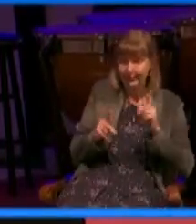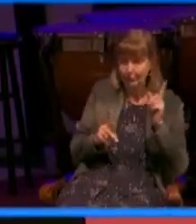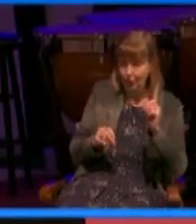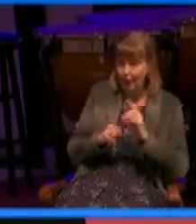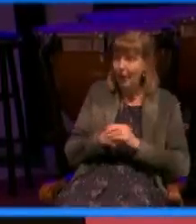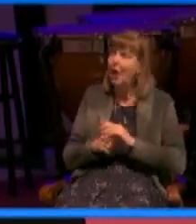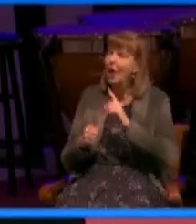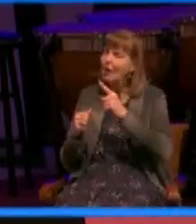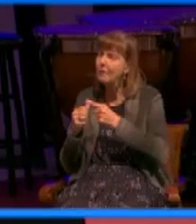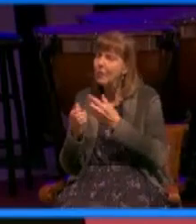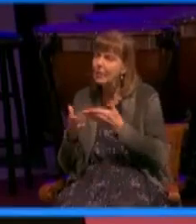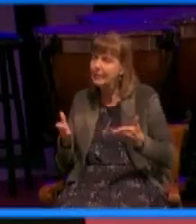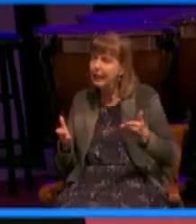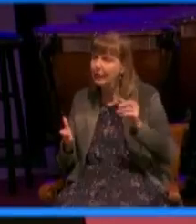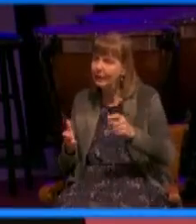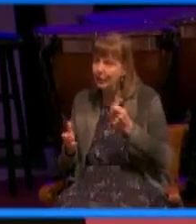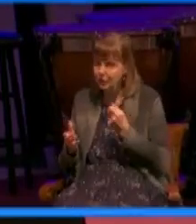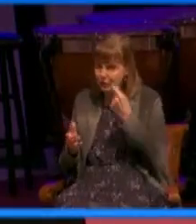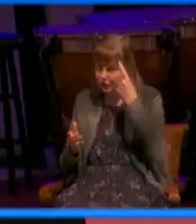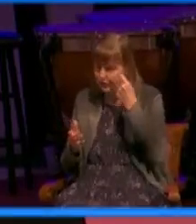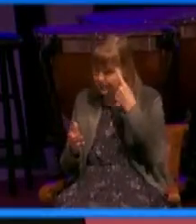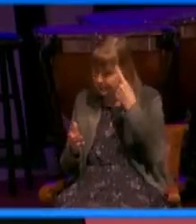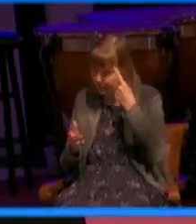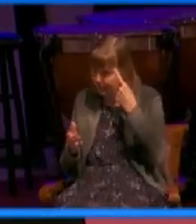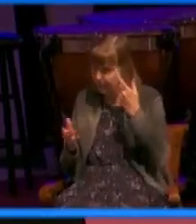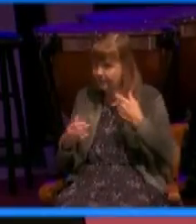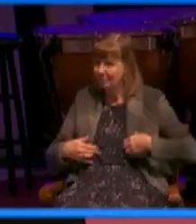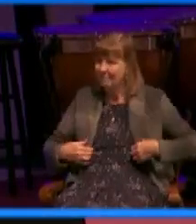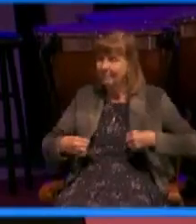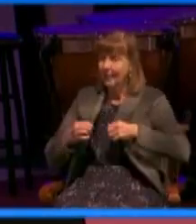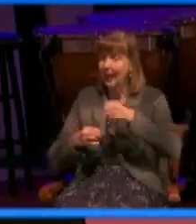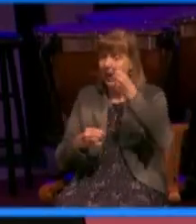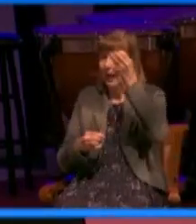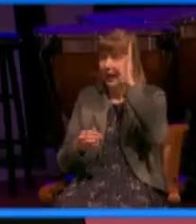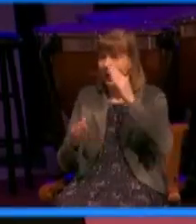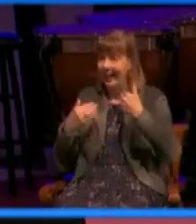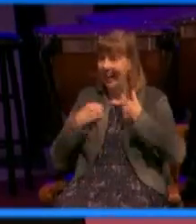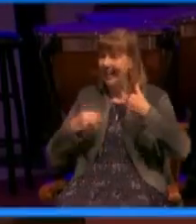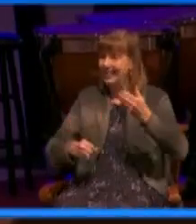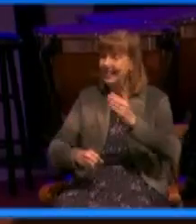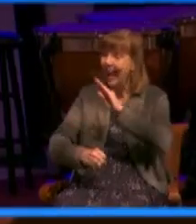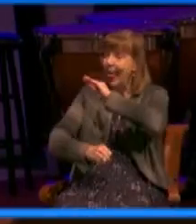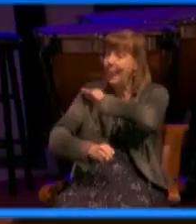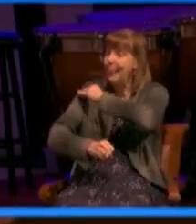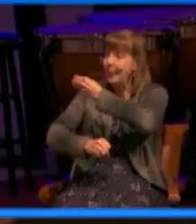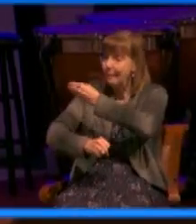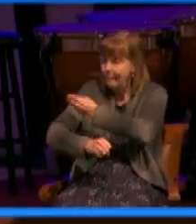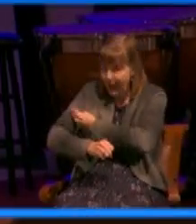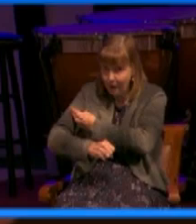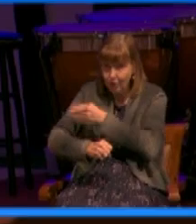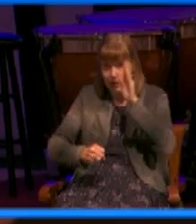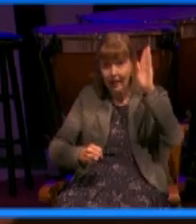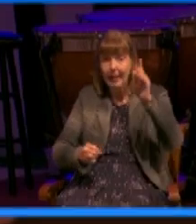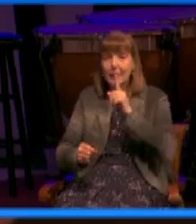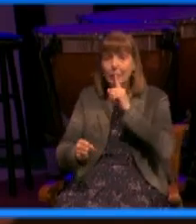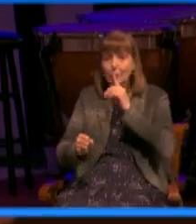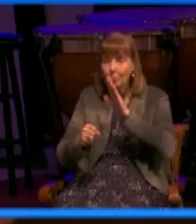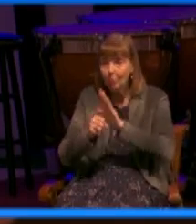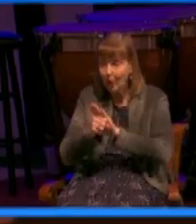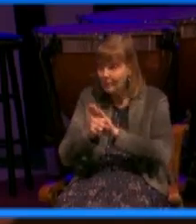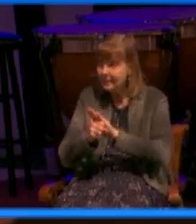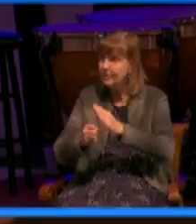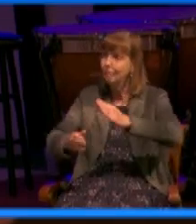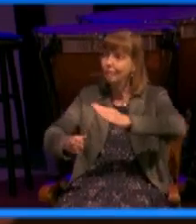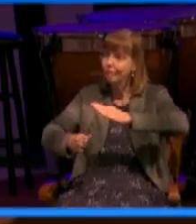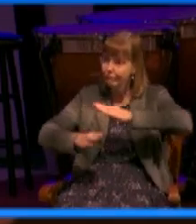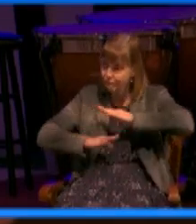promise-keeping God is simply this. God has the power to fulfill his promises. God has the